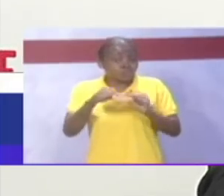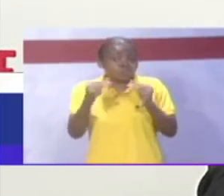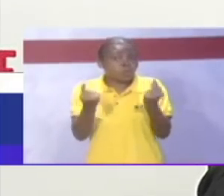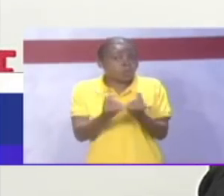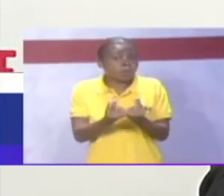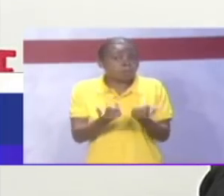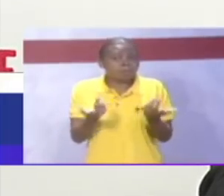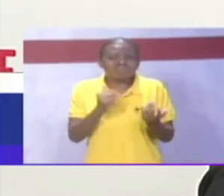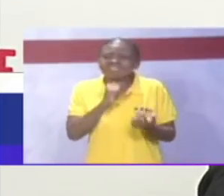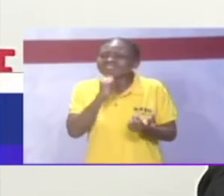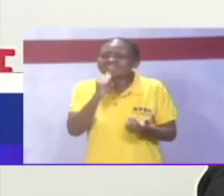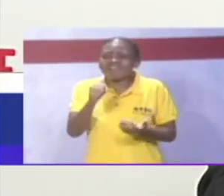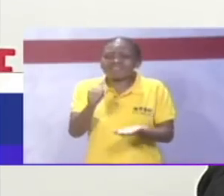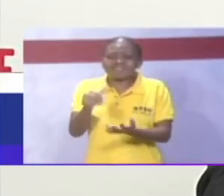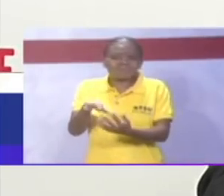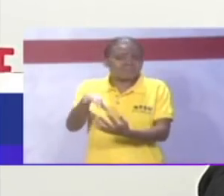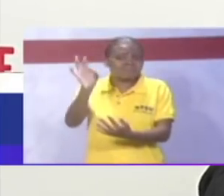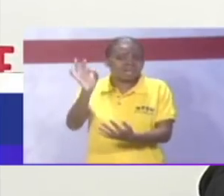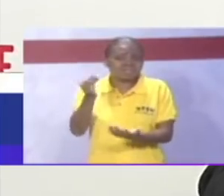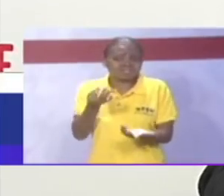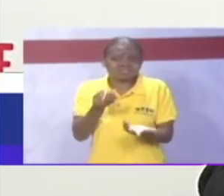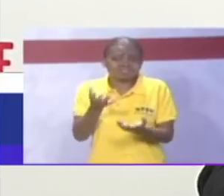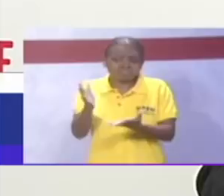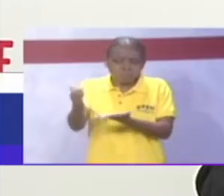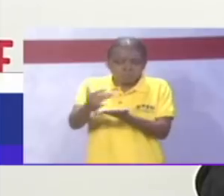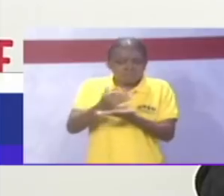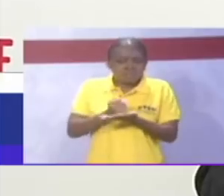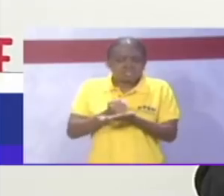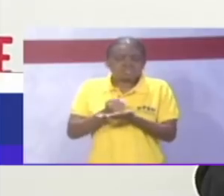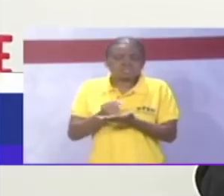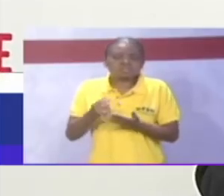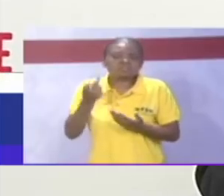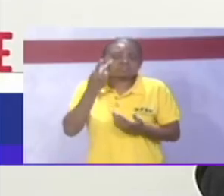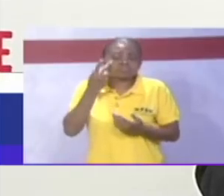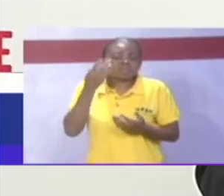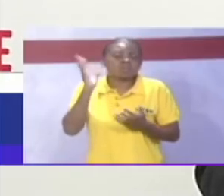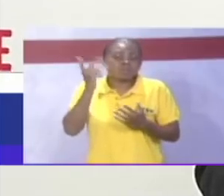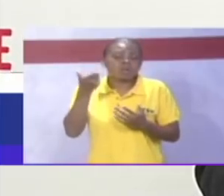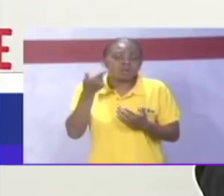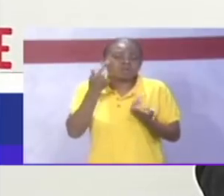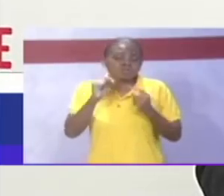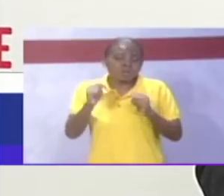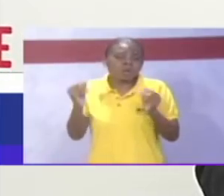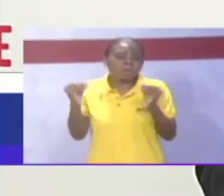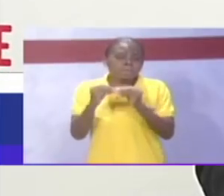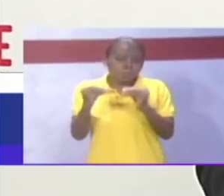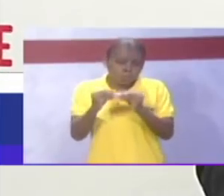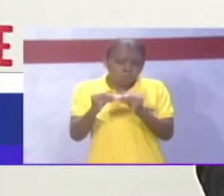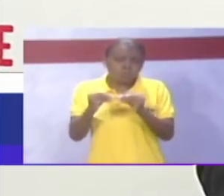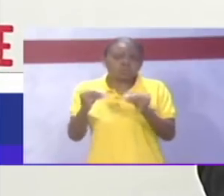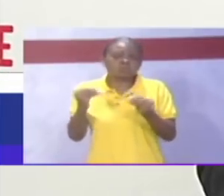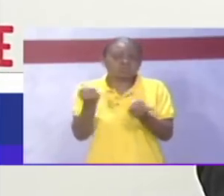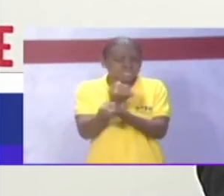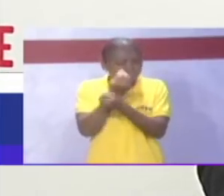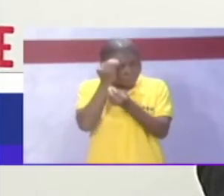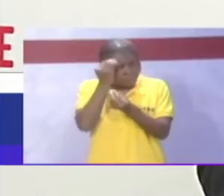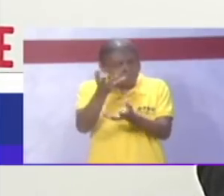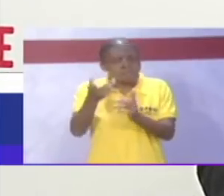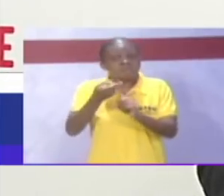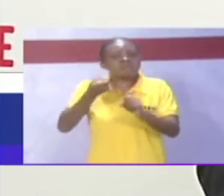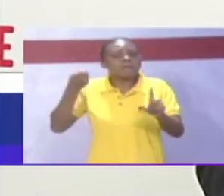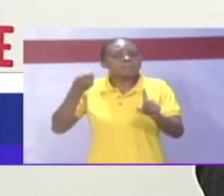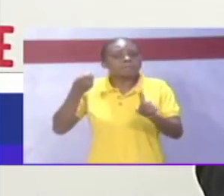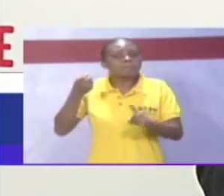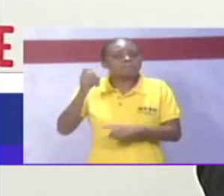way. I will try to get some additional details from the Ministry of Social Development and see if we can get some